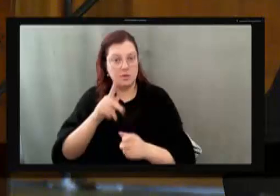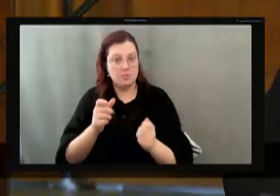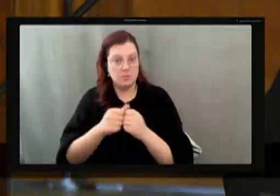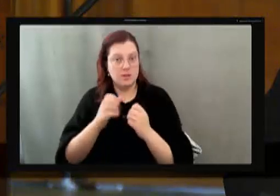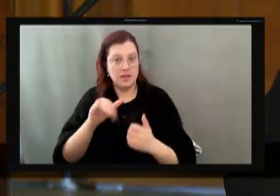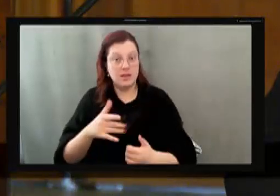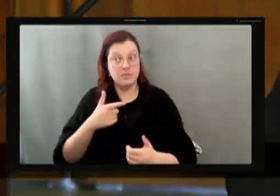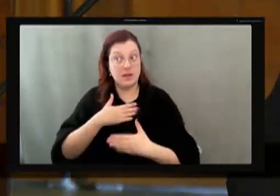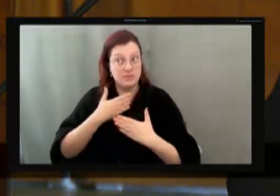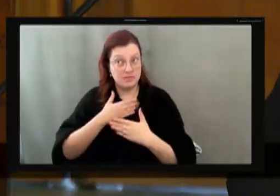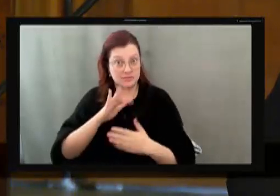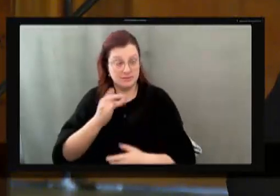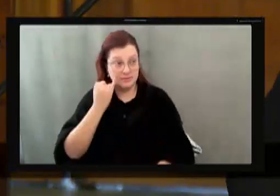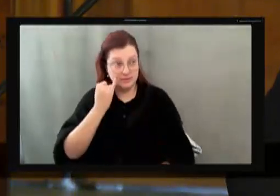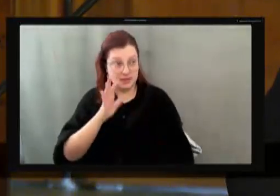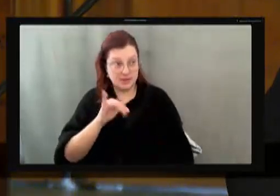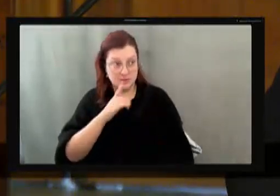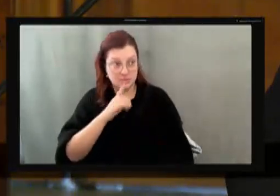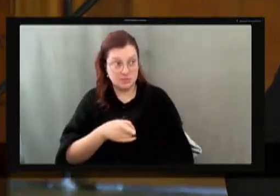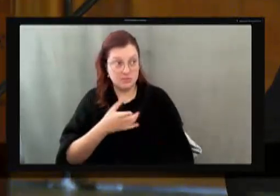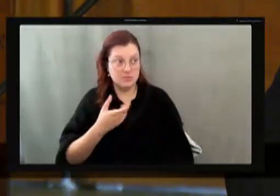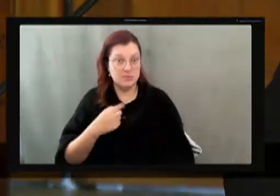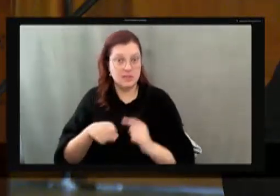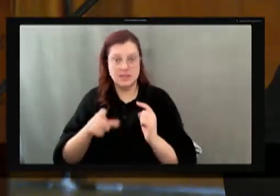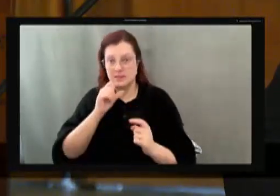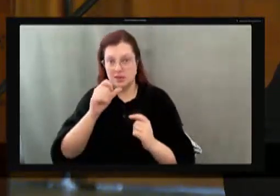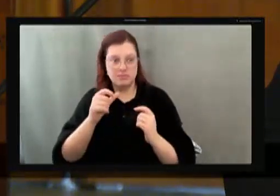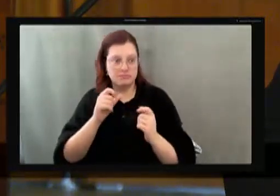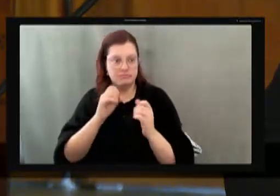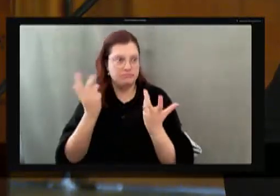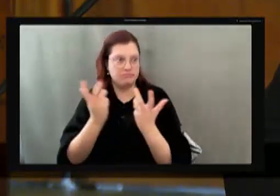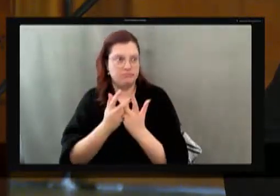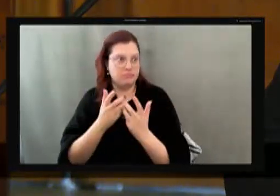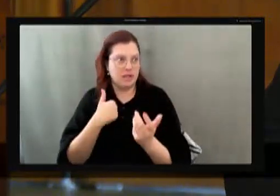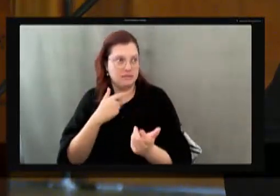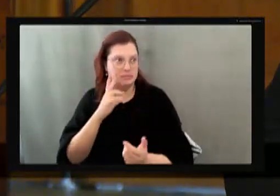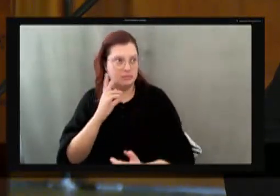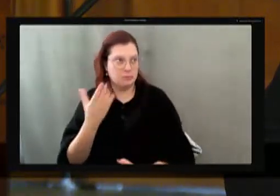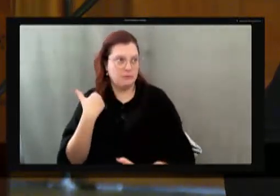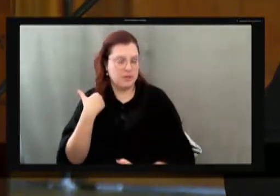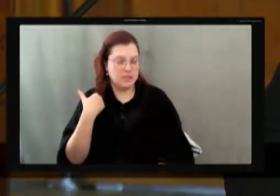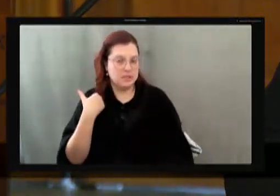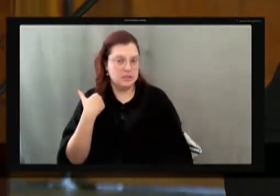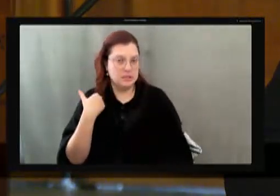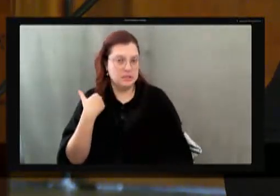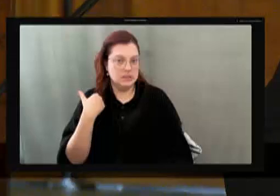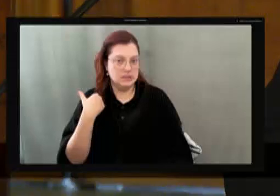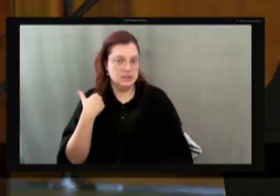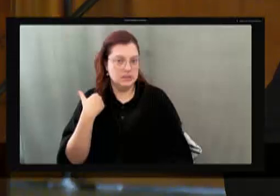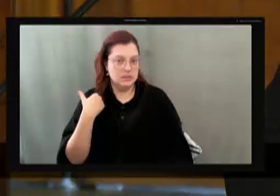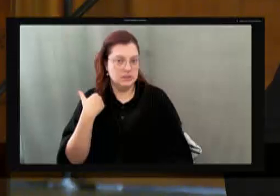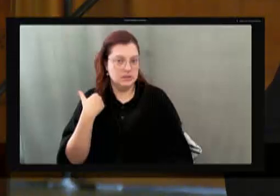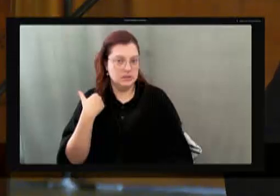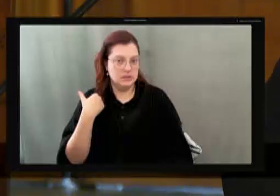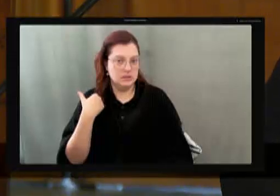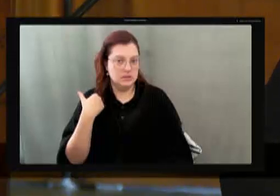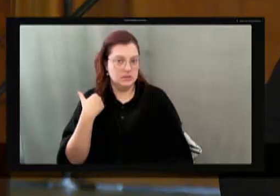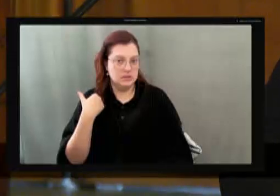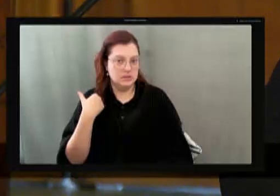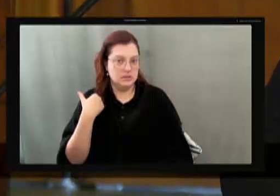happy if that is true, but it's inconsistent with what was told to me by Domi's data person earlier this year.